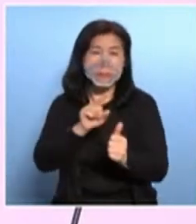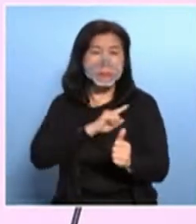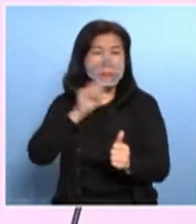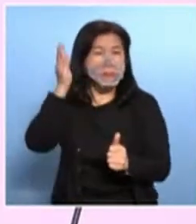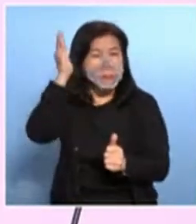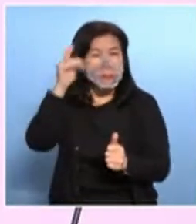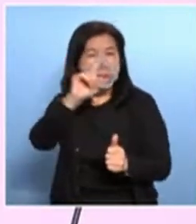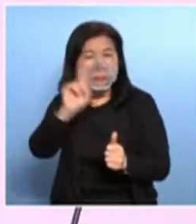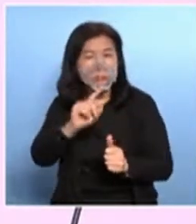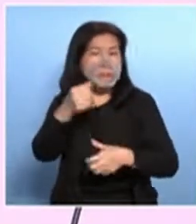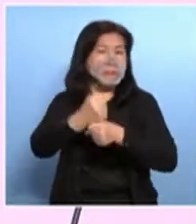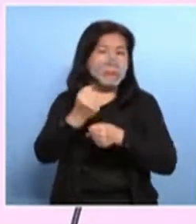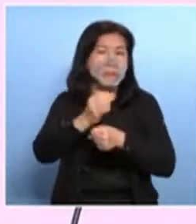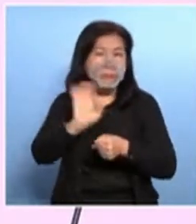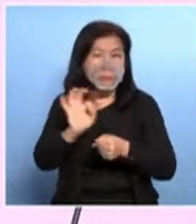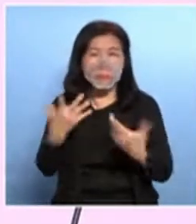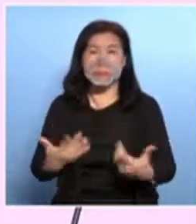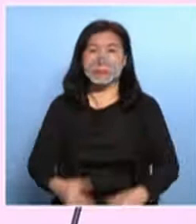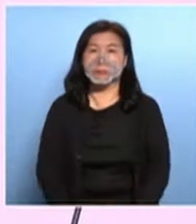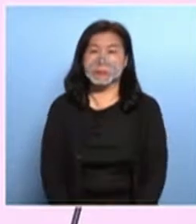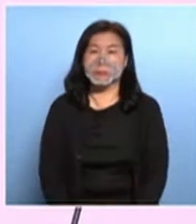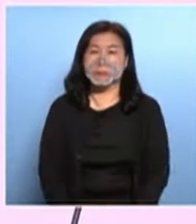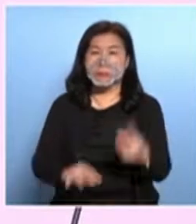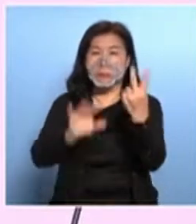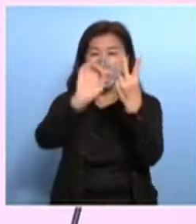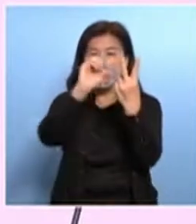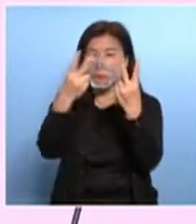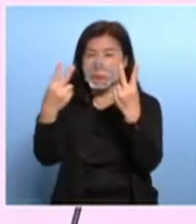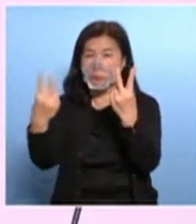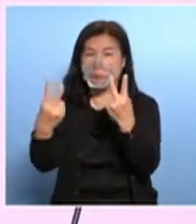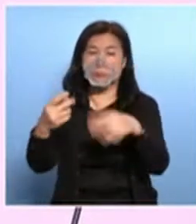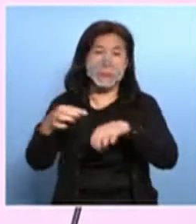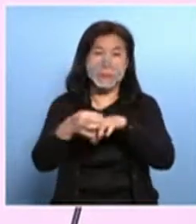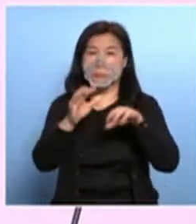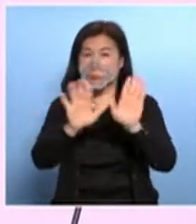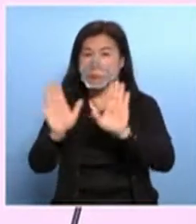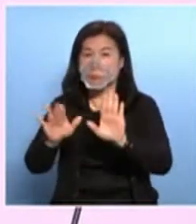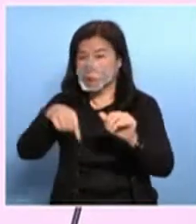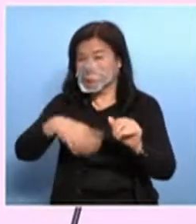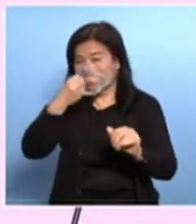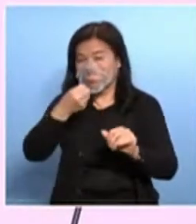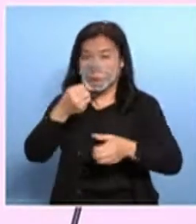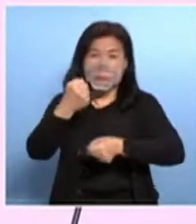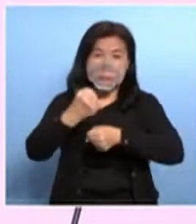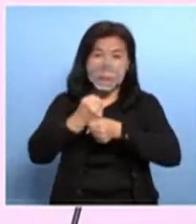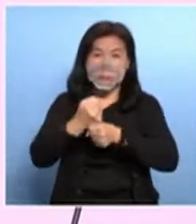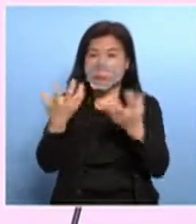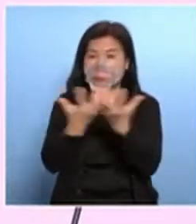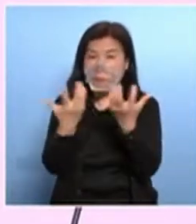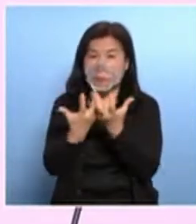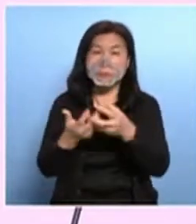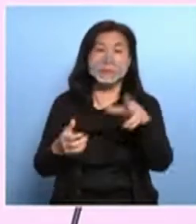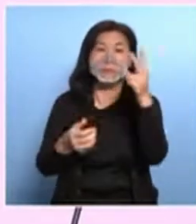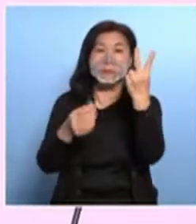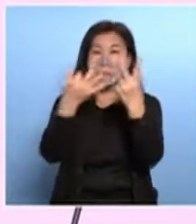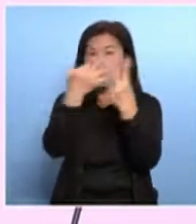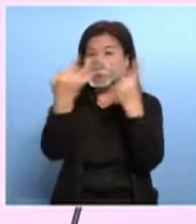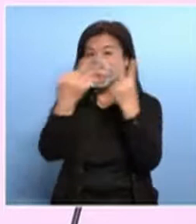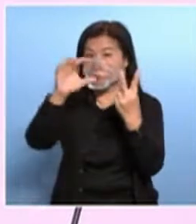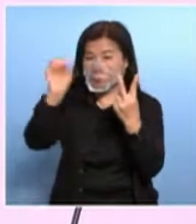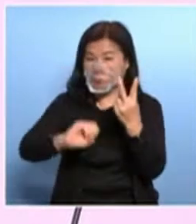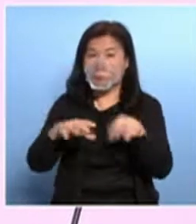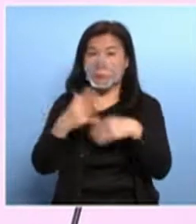young people cannot fulfill their aspirations. For example, financial services accounted for 23% of GDP in